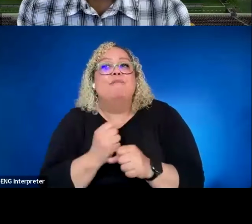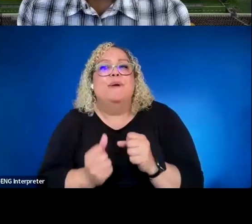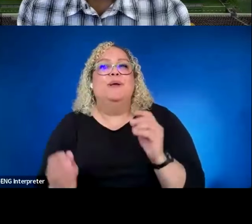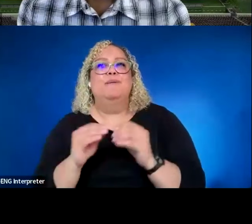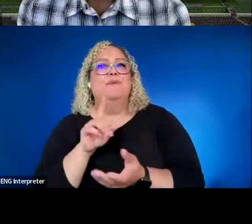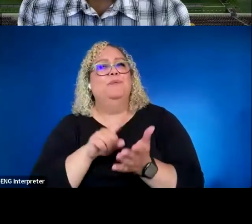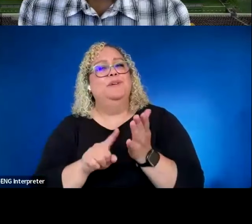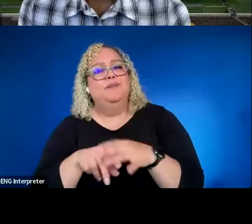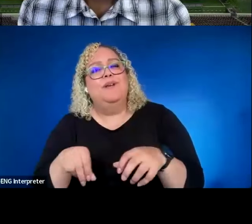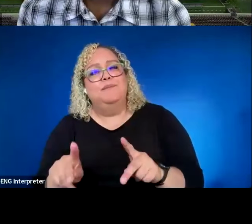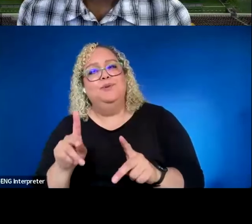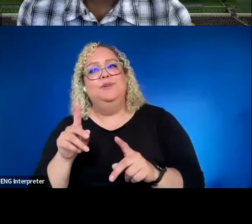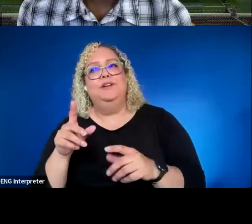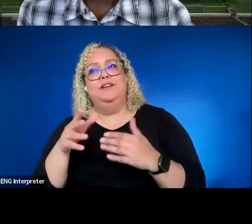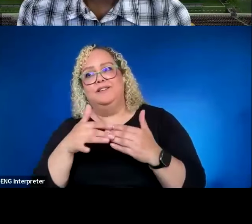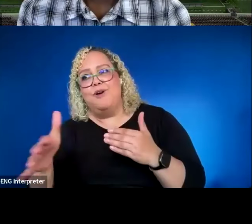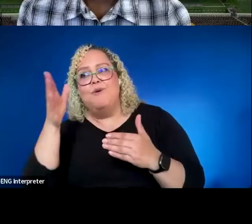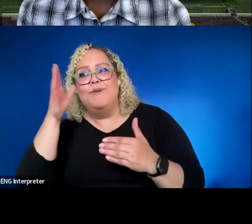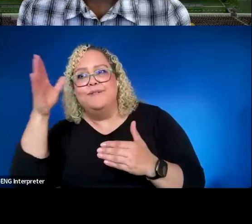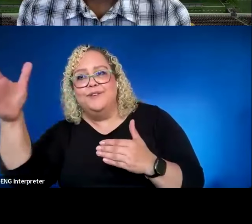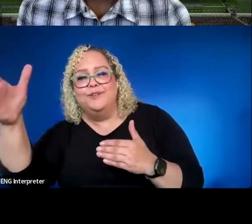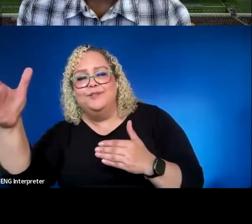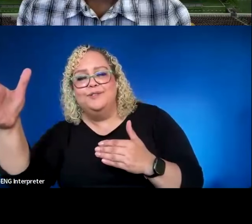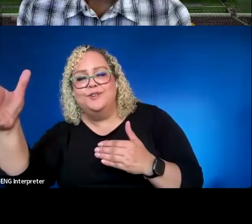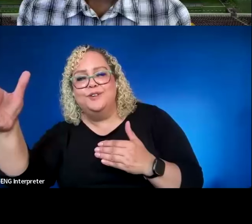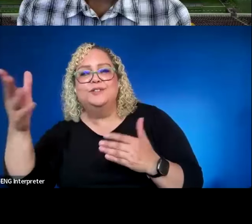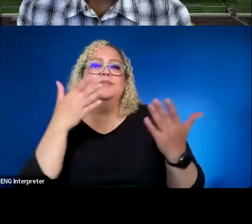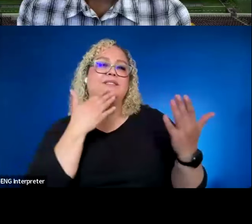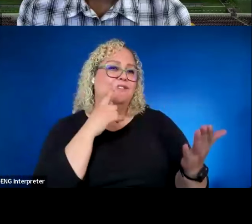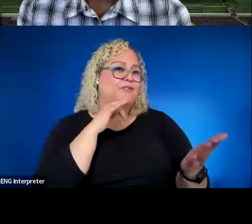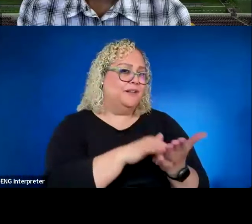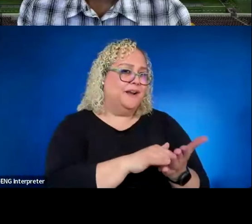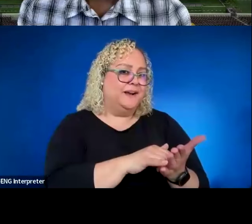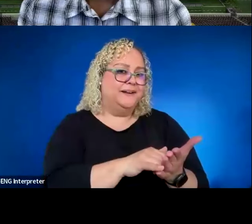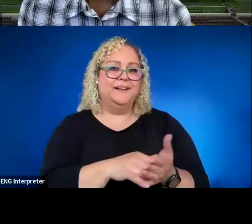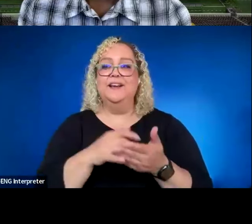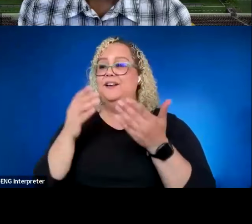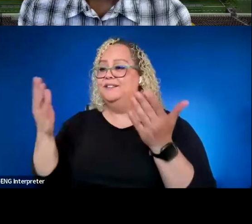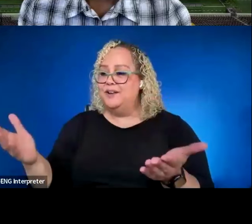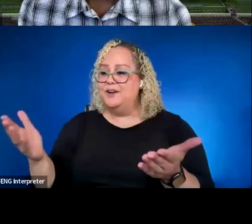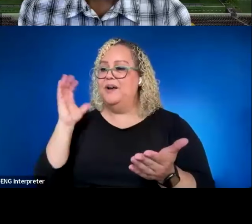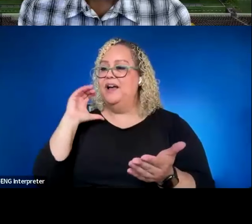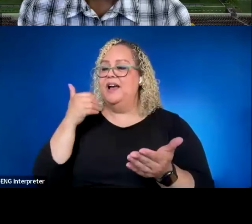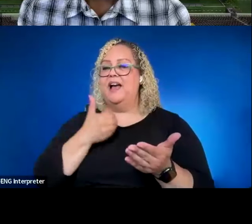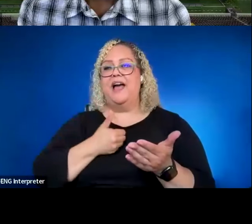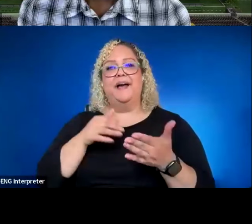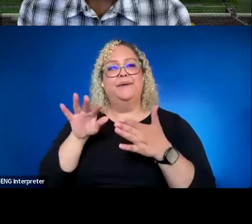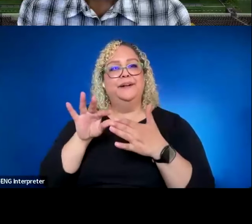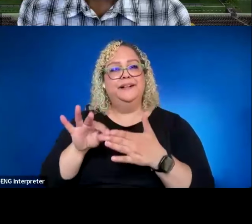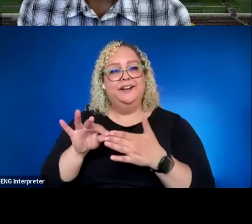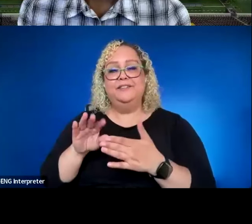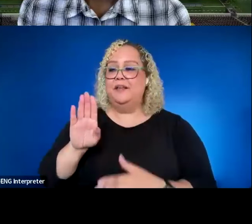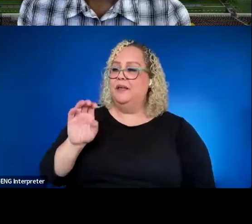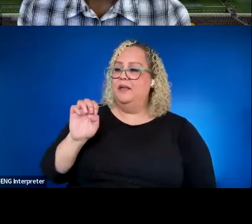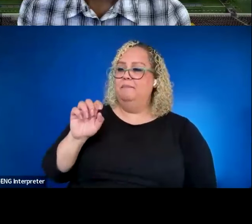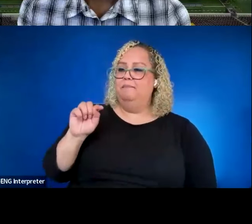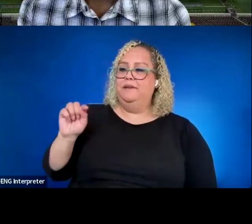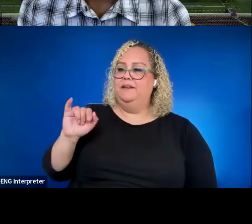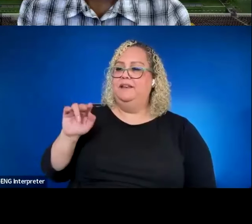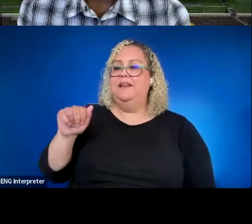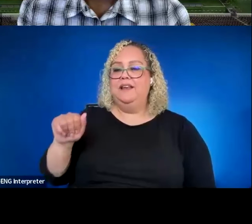all. Okay, we're gonna take us out with our leaders. Bettina, would you like to, Dr. Beech, would you